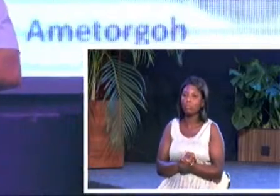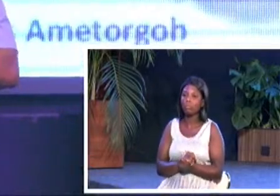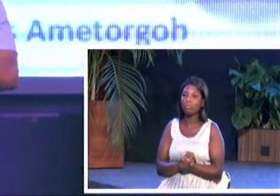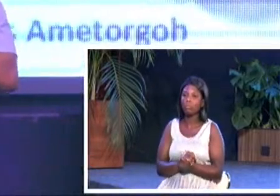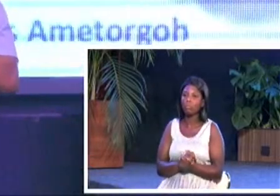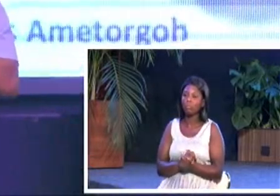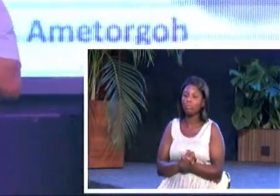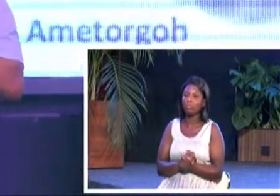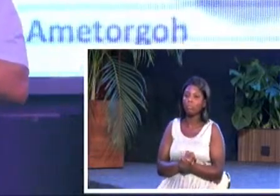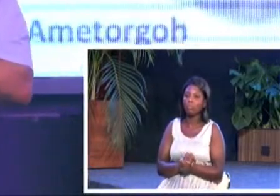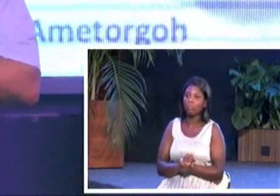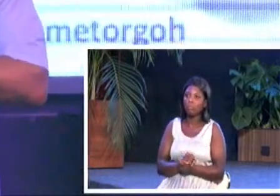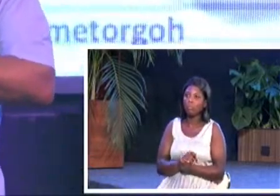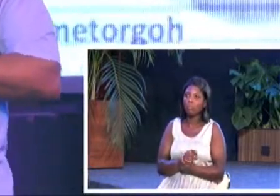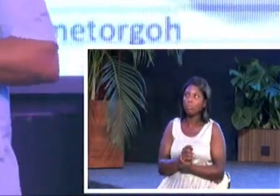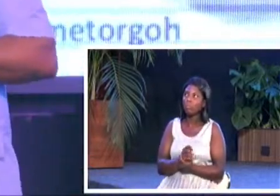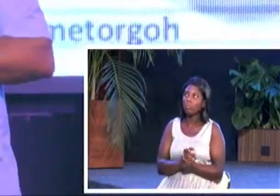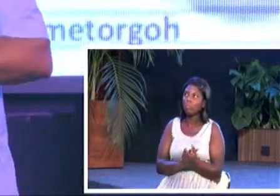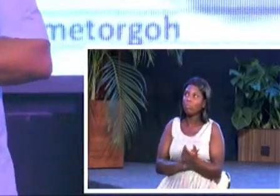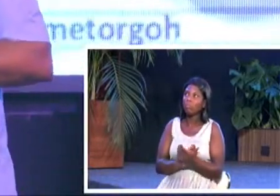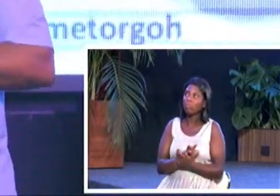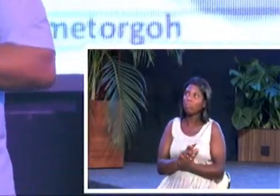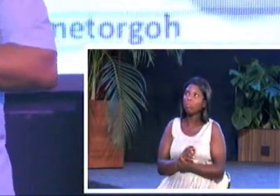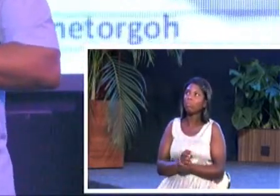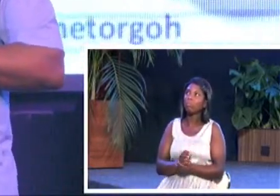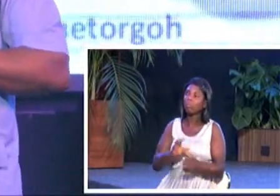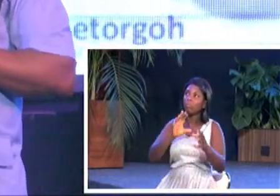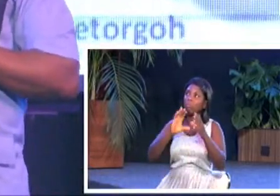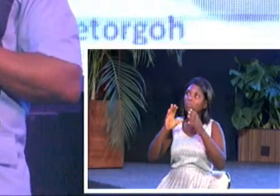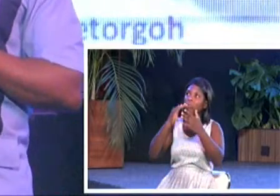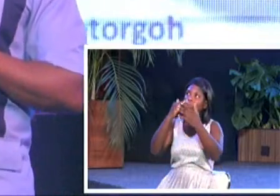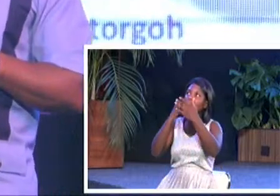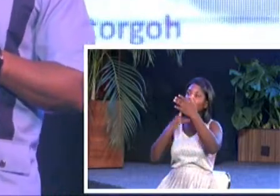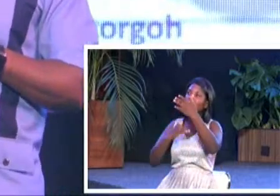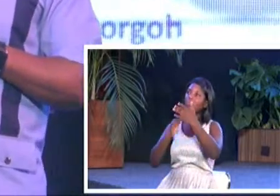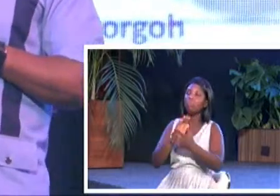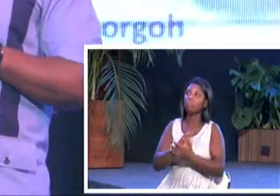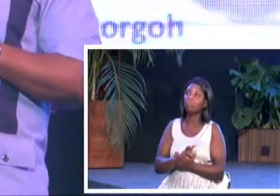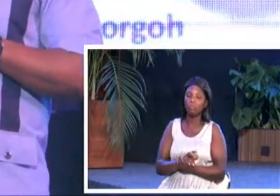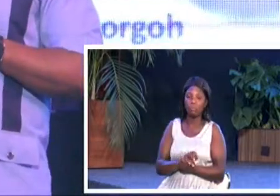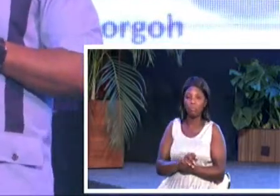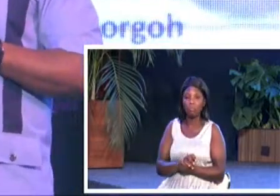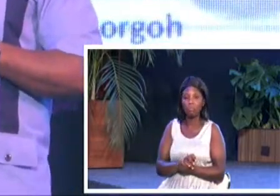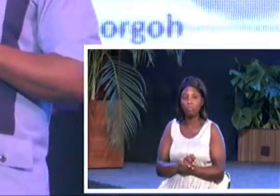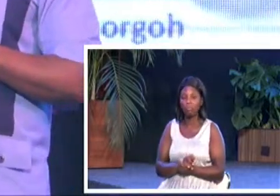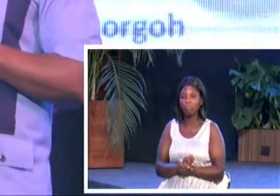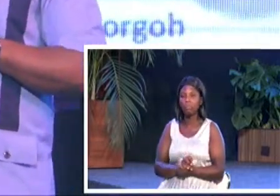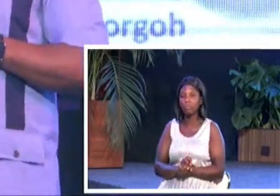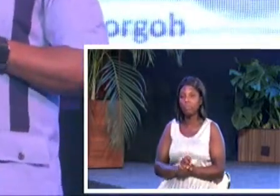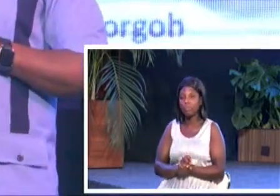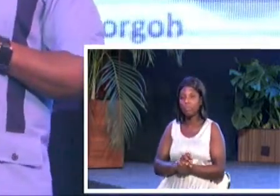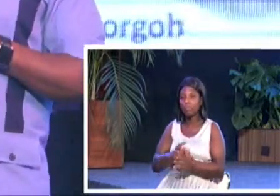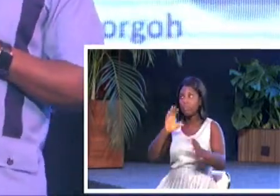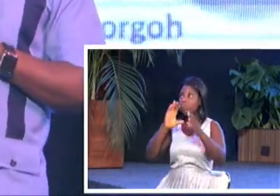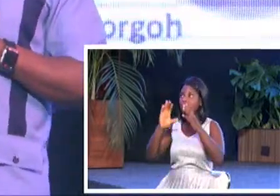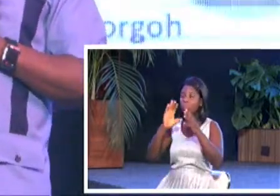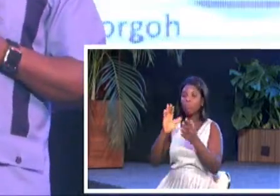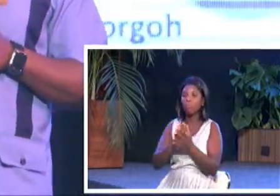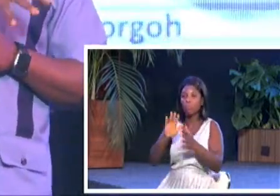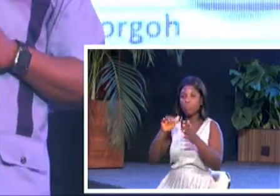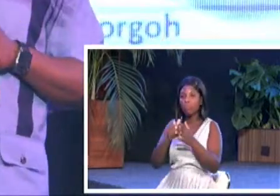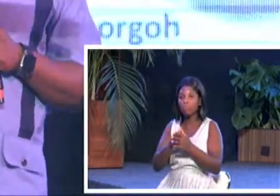of the campuses. So initially, it was communication manager. So you look at how you can send messages through TV,